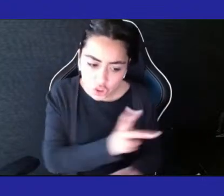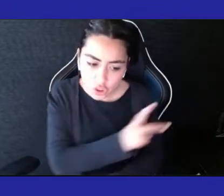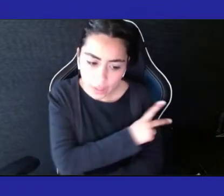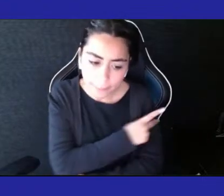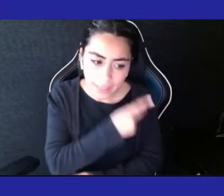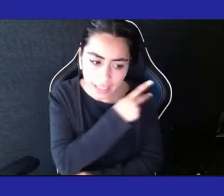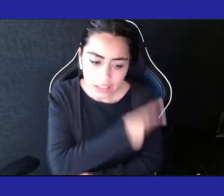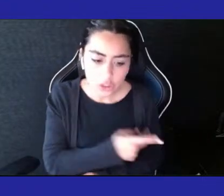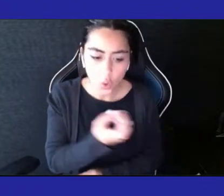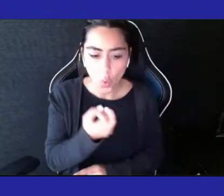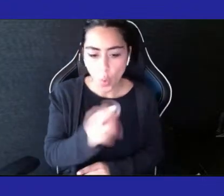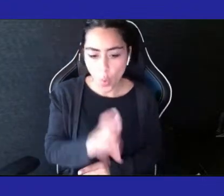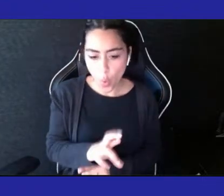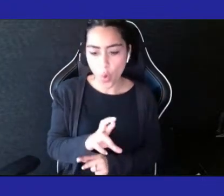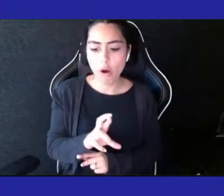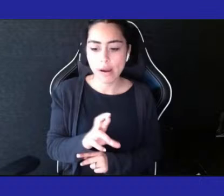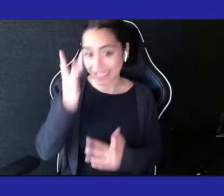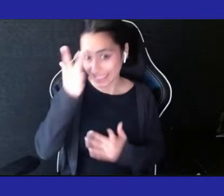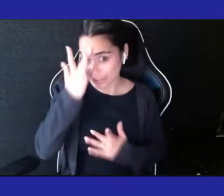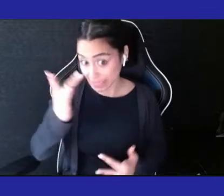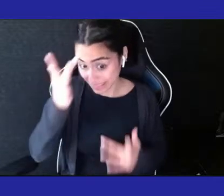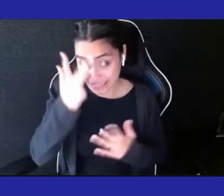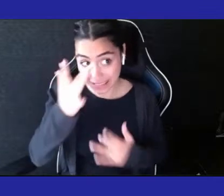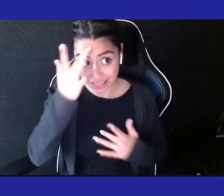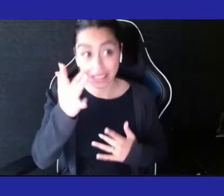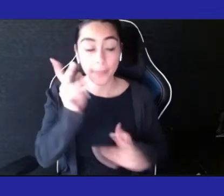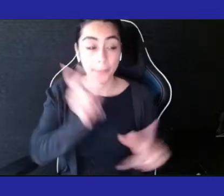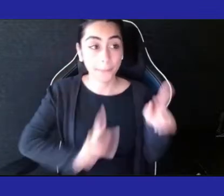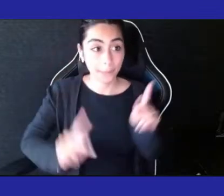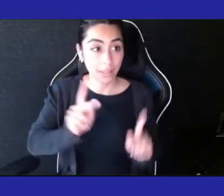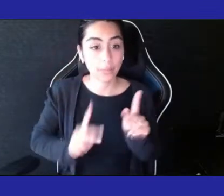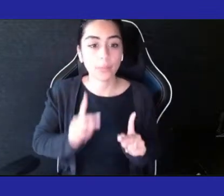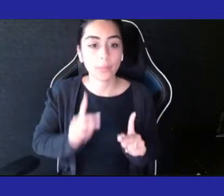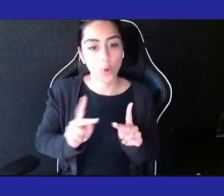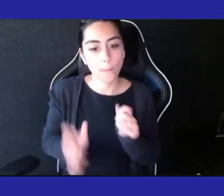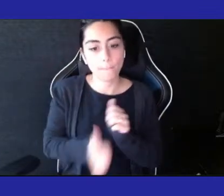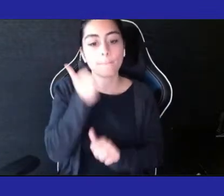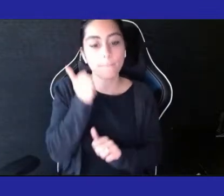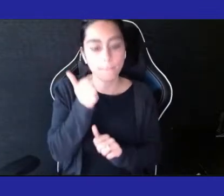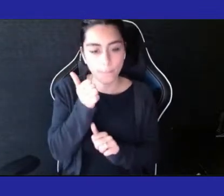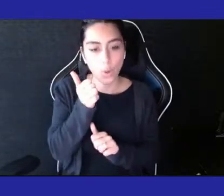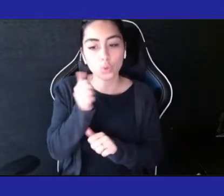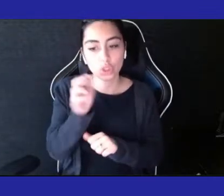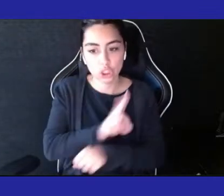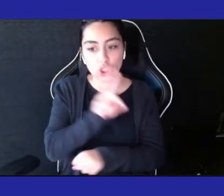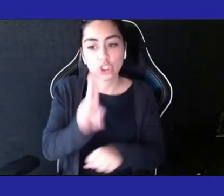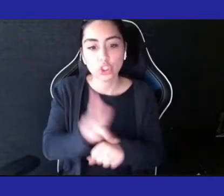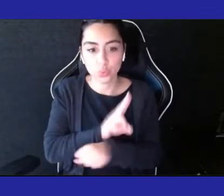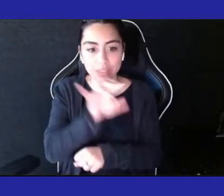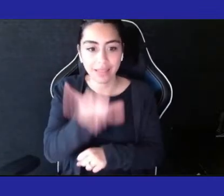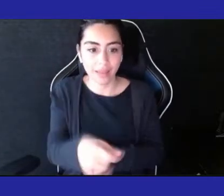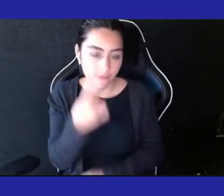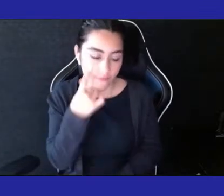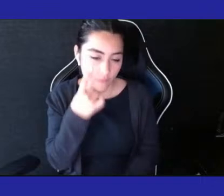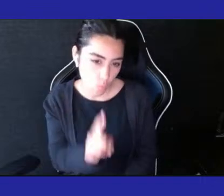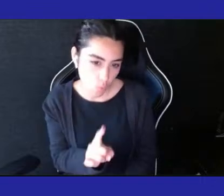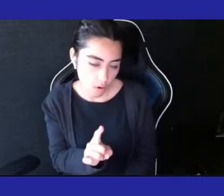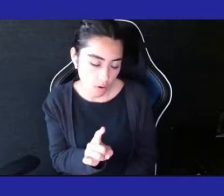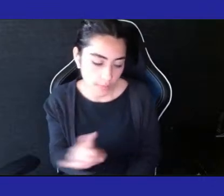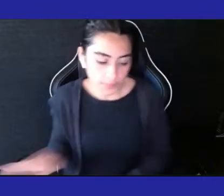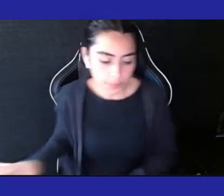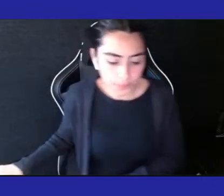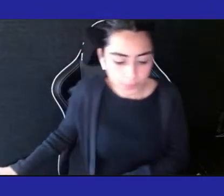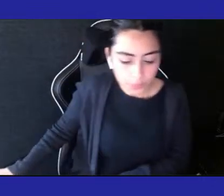tranches of illnesses that people are more likely to use telemedicine for. I mean, part of